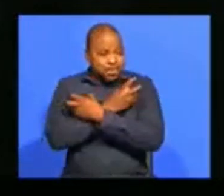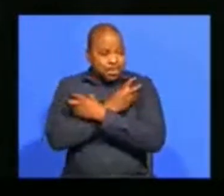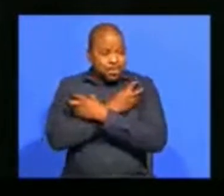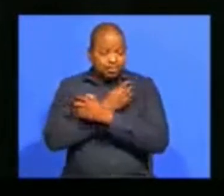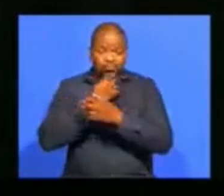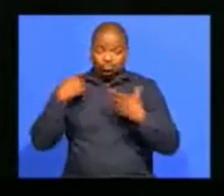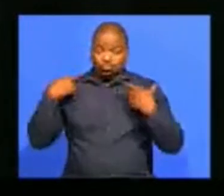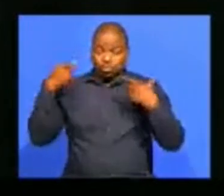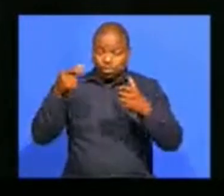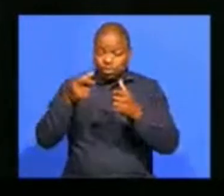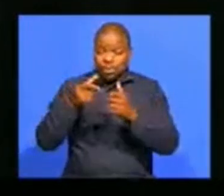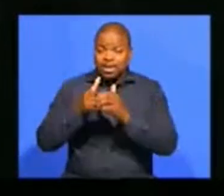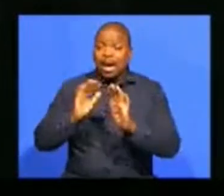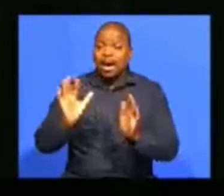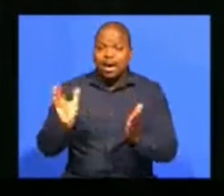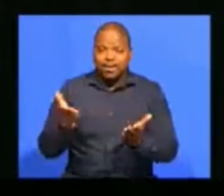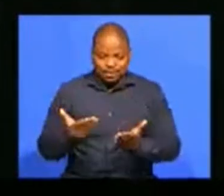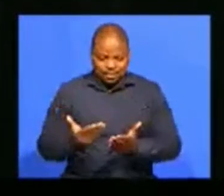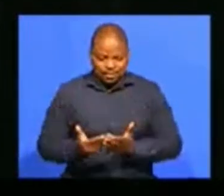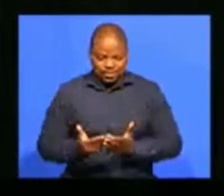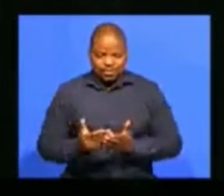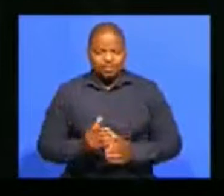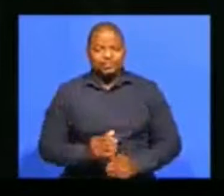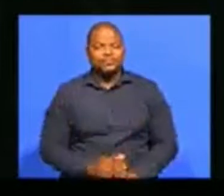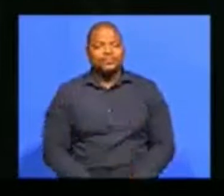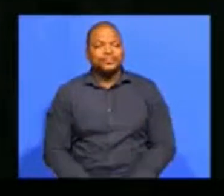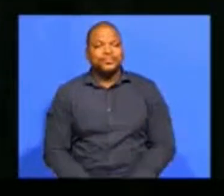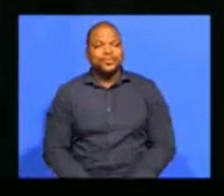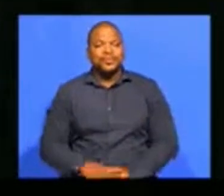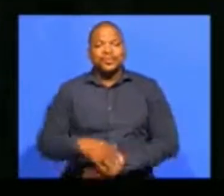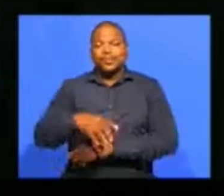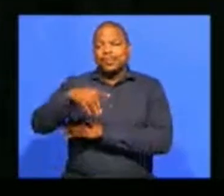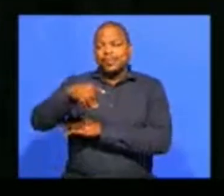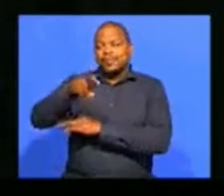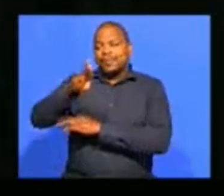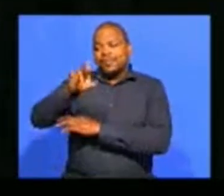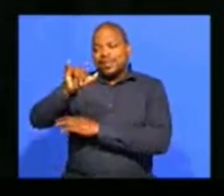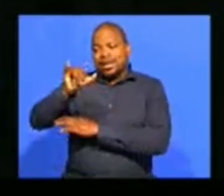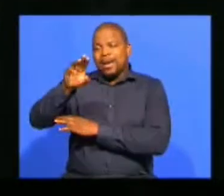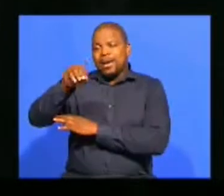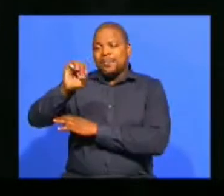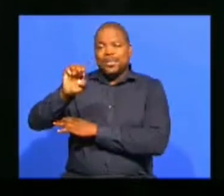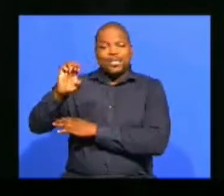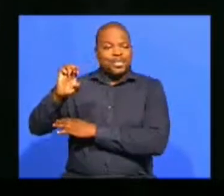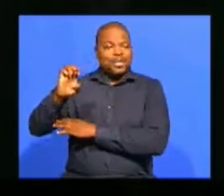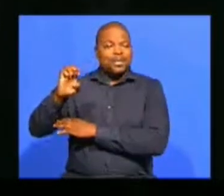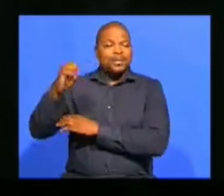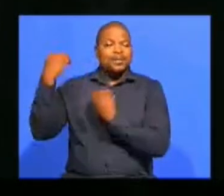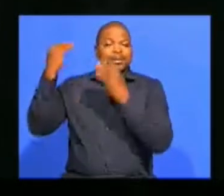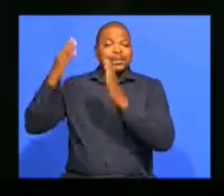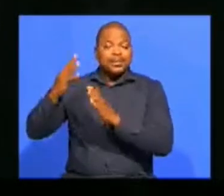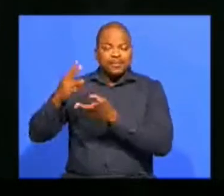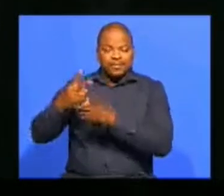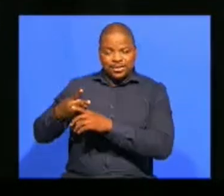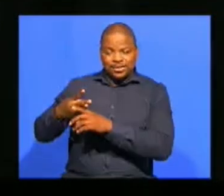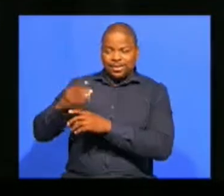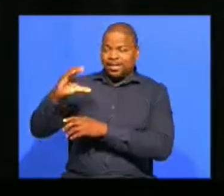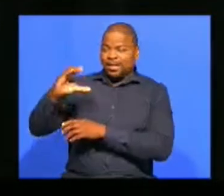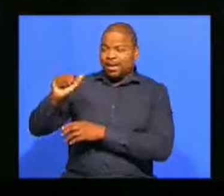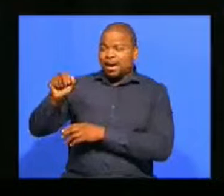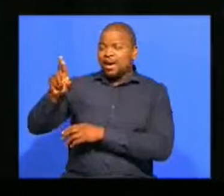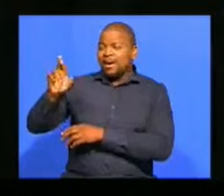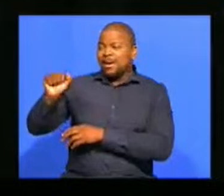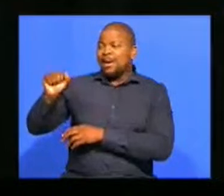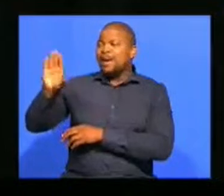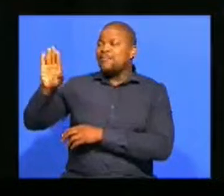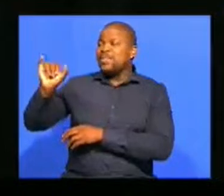and governance. And Prime Minister Davis, coming from the CARICOM region, updated me